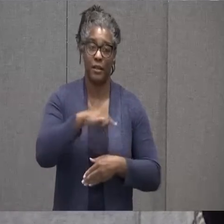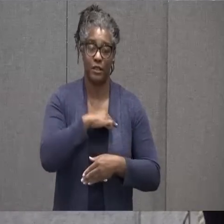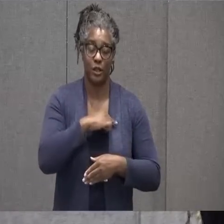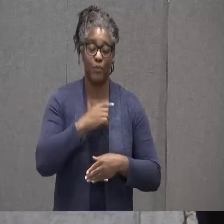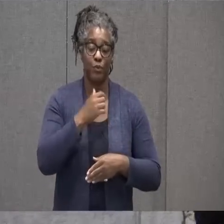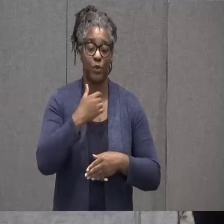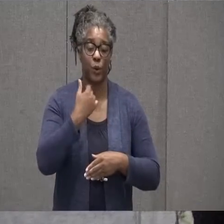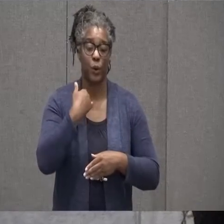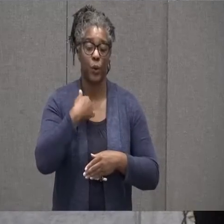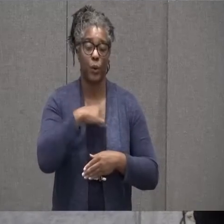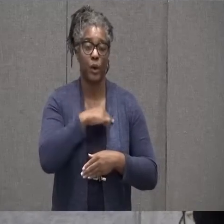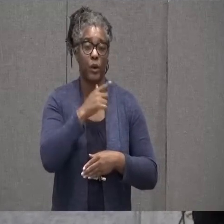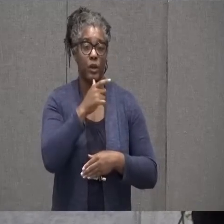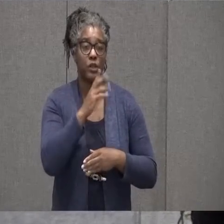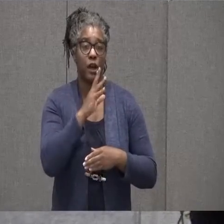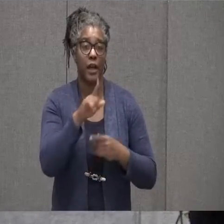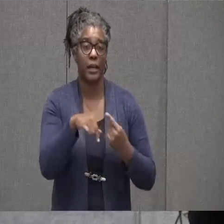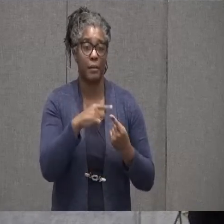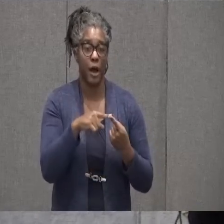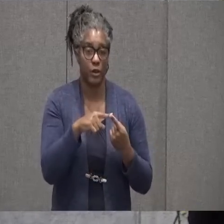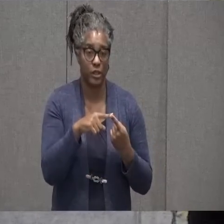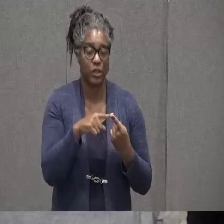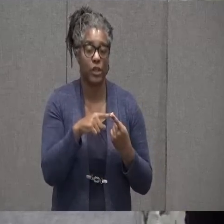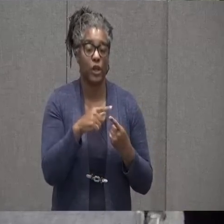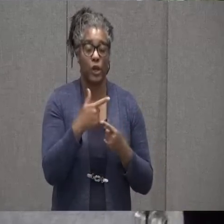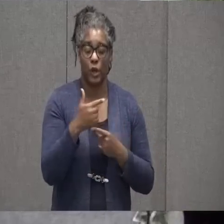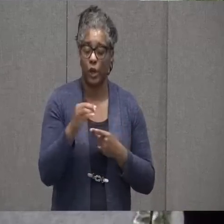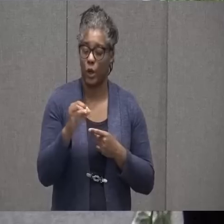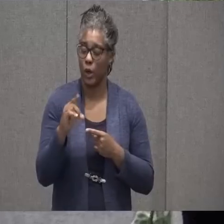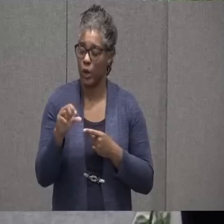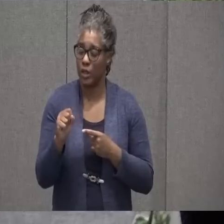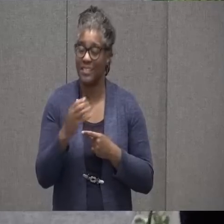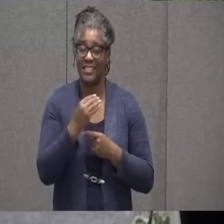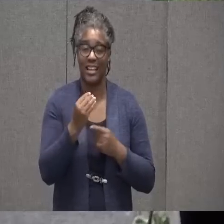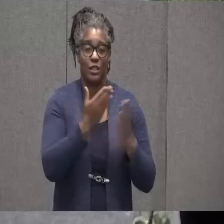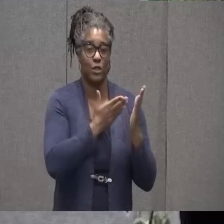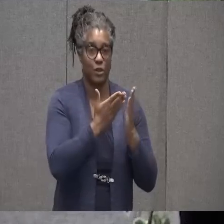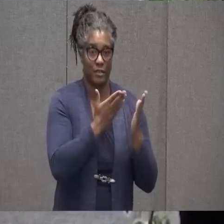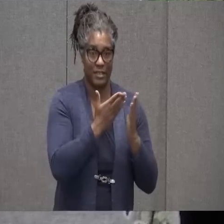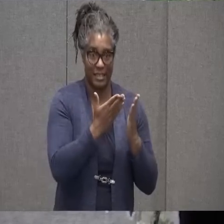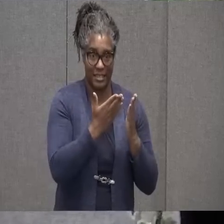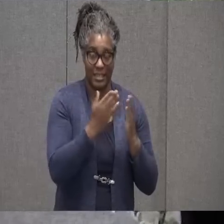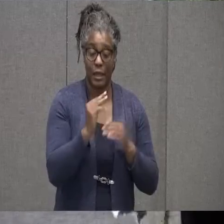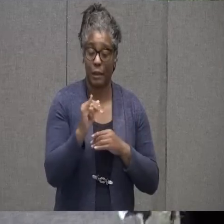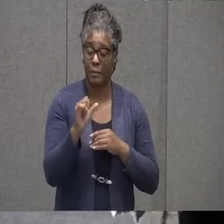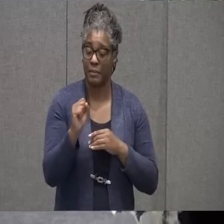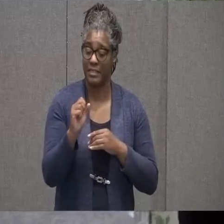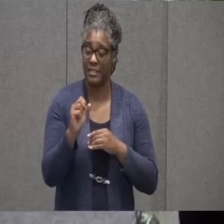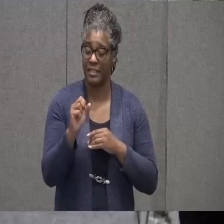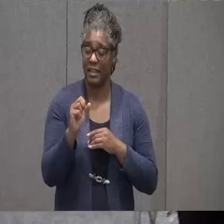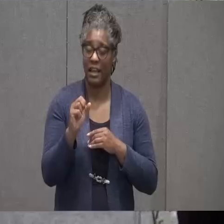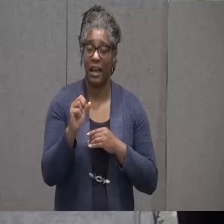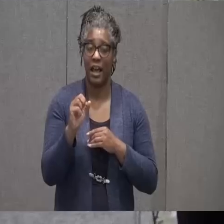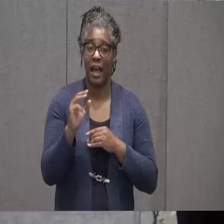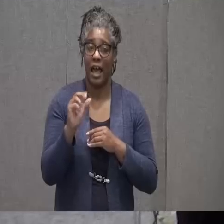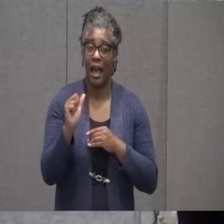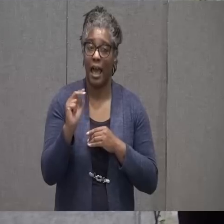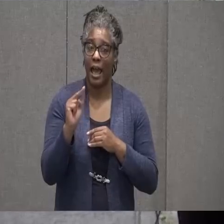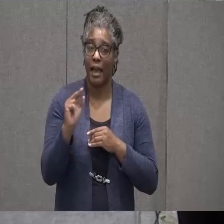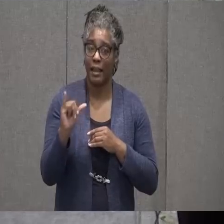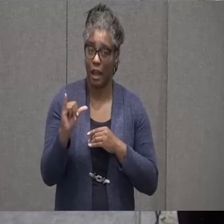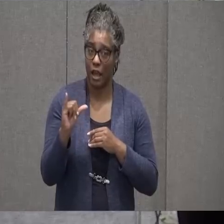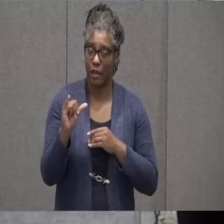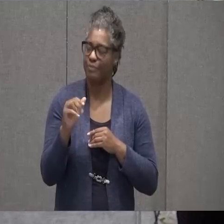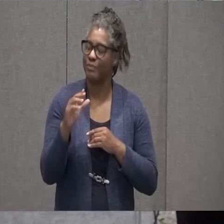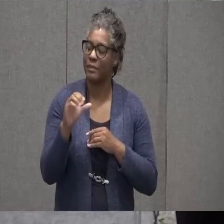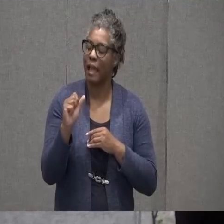Anna. Had us look at that last week around goods and services. So just as a refresher, because we're going to be